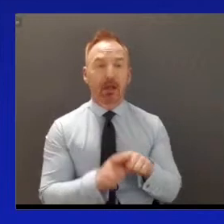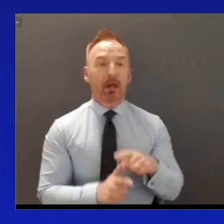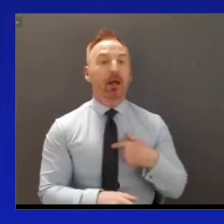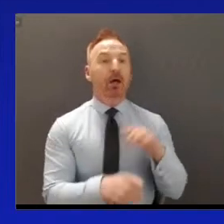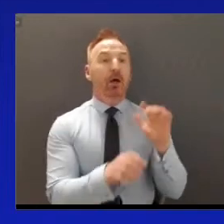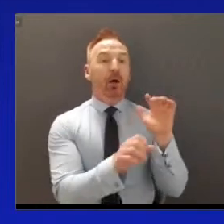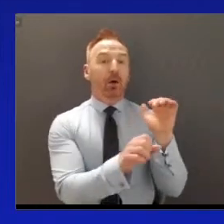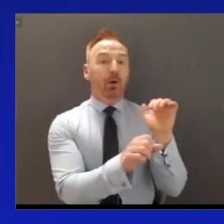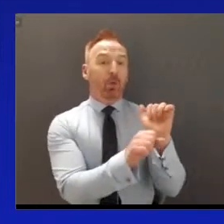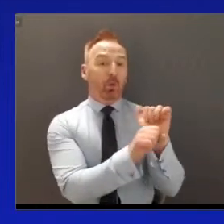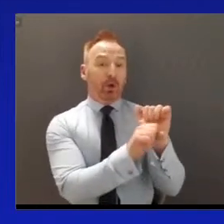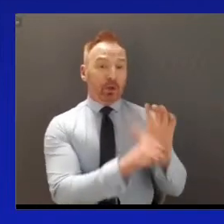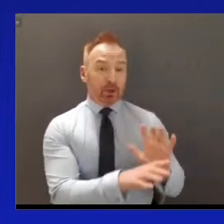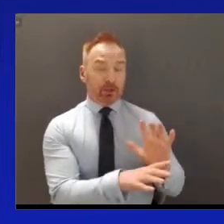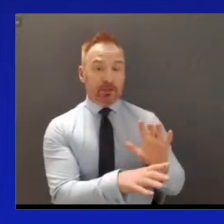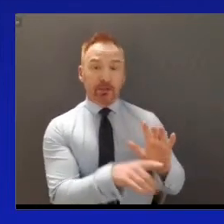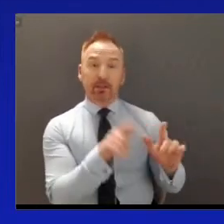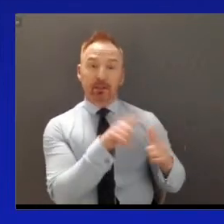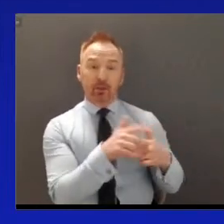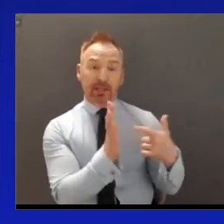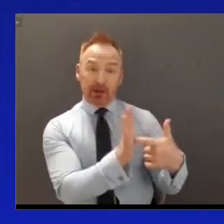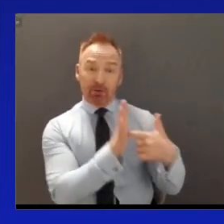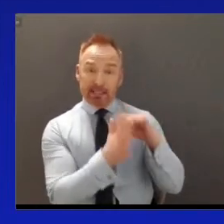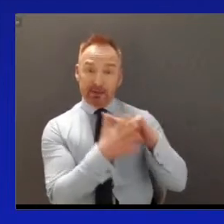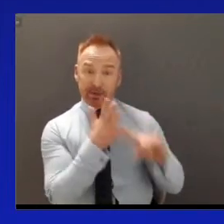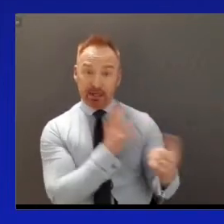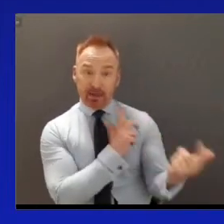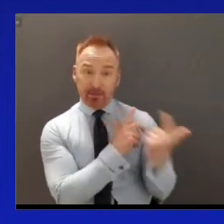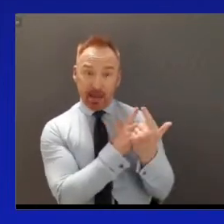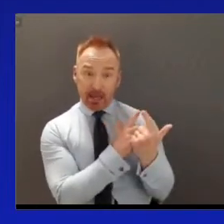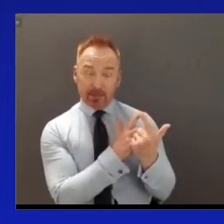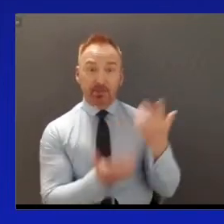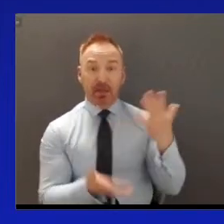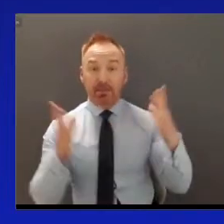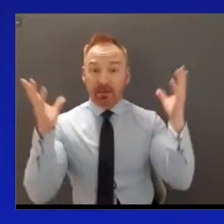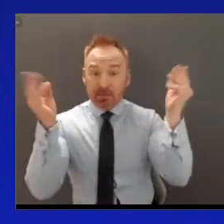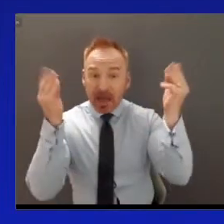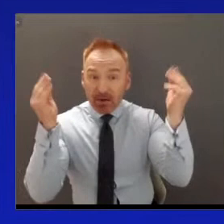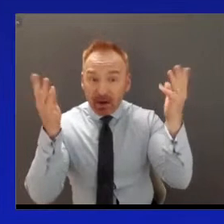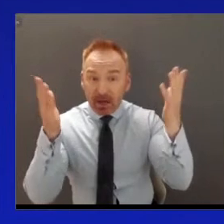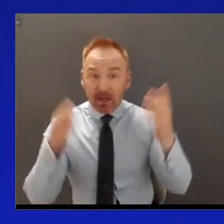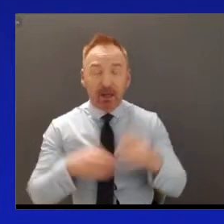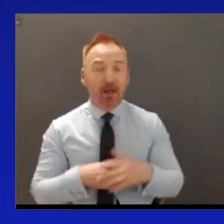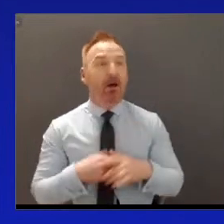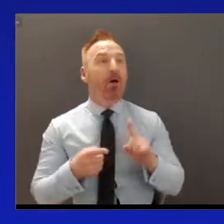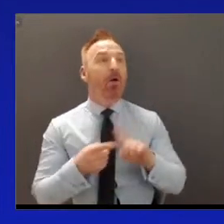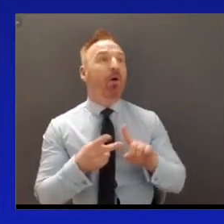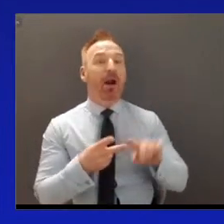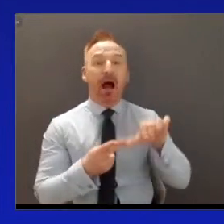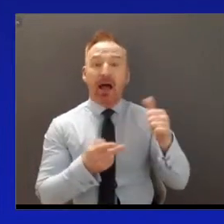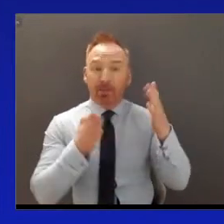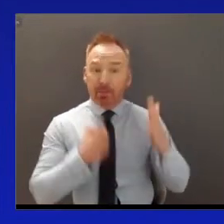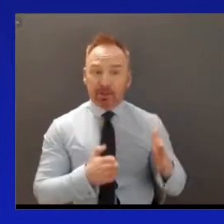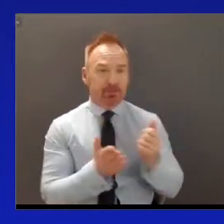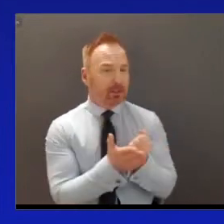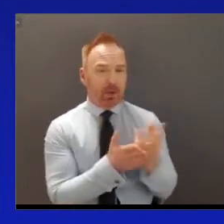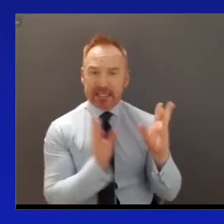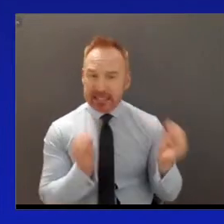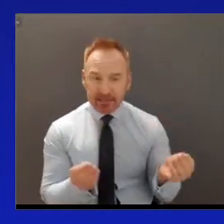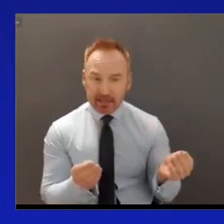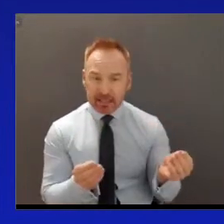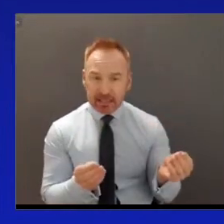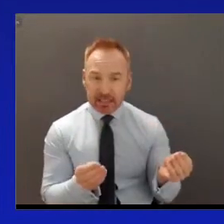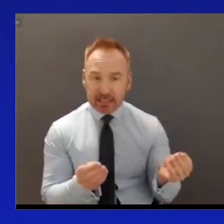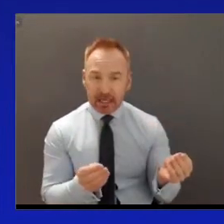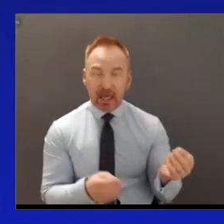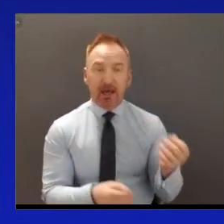in the criteria and defined, so perhaps a paramedic could get it or something like that. So there was never any waste, and it wasn't given to anybody that